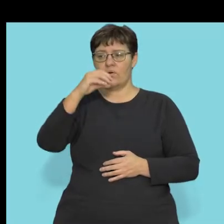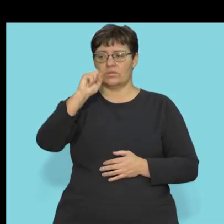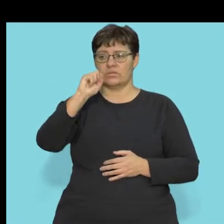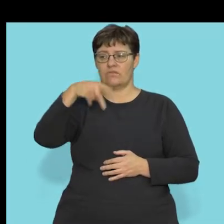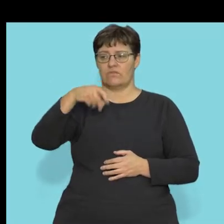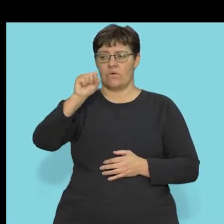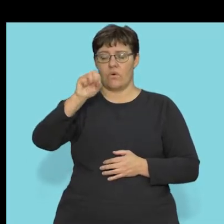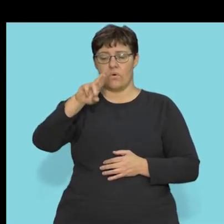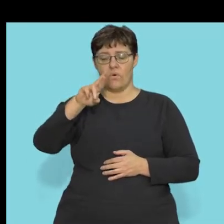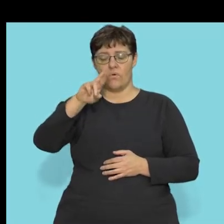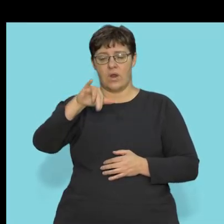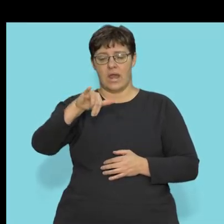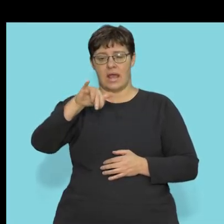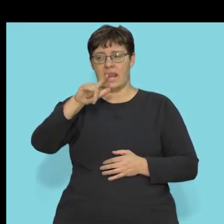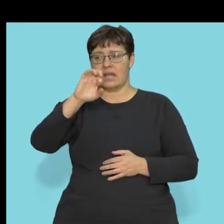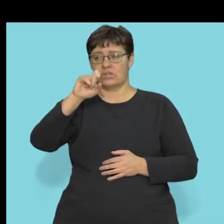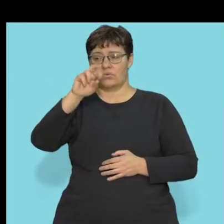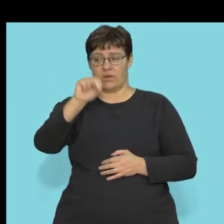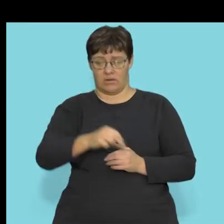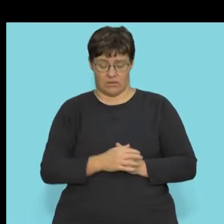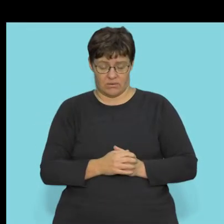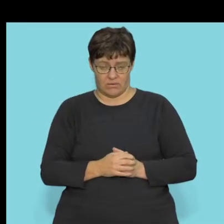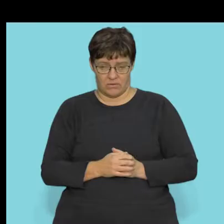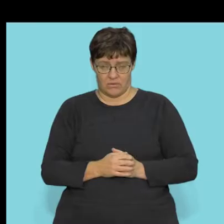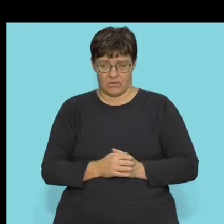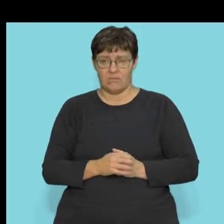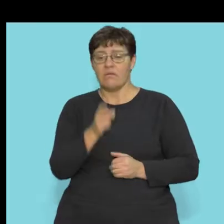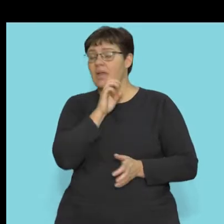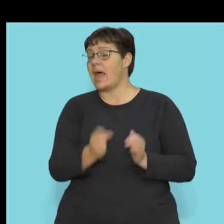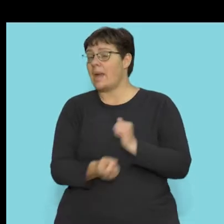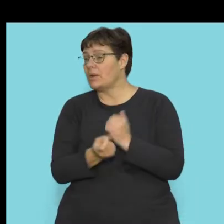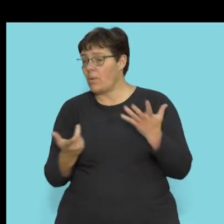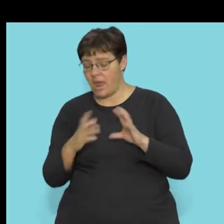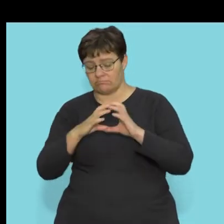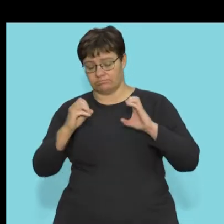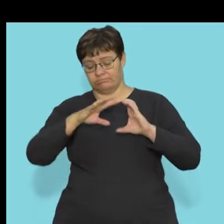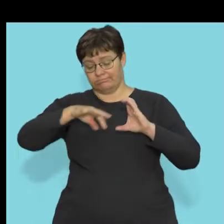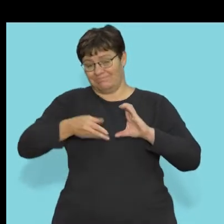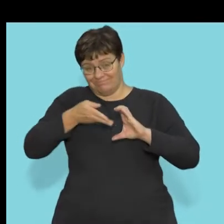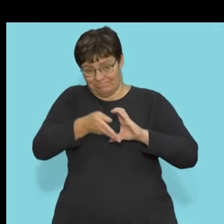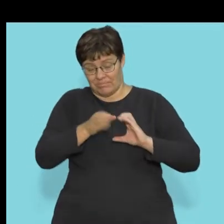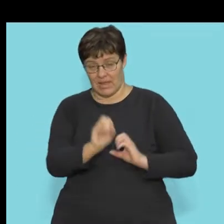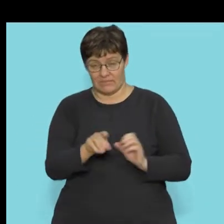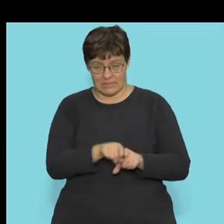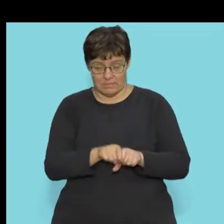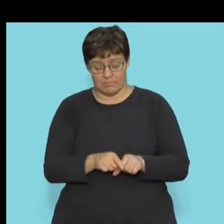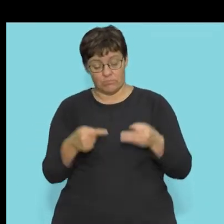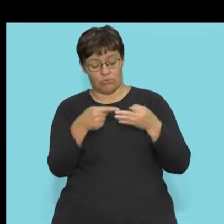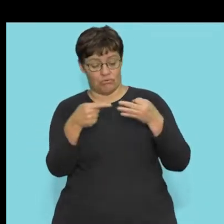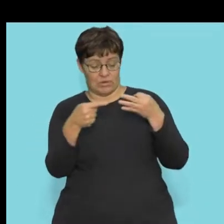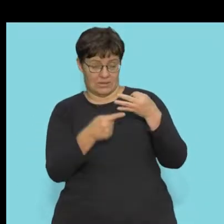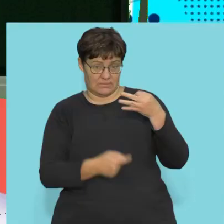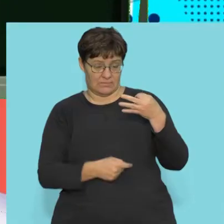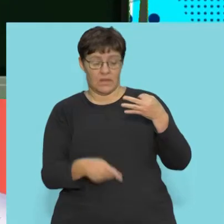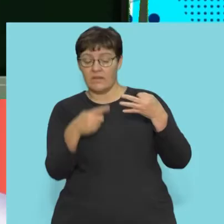phosphorylation, and we'll unpack that in a bit. And this takes place also inside the mitochondria. So there are three